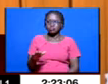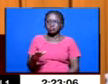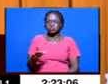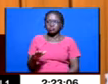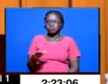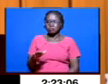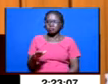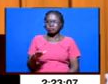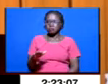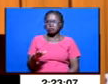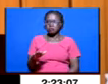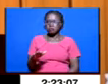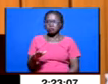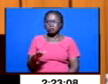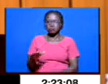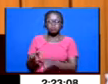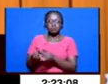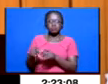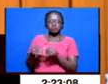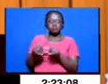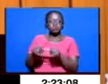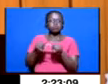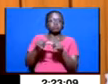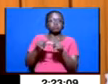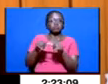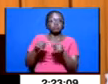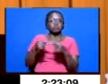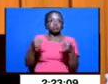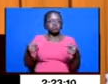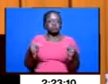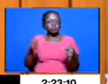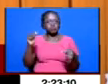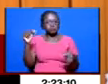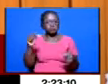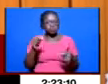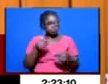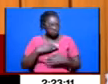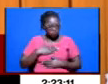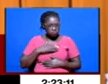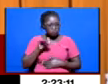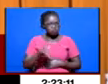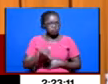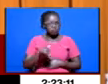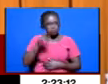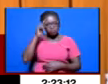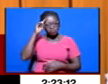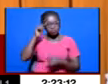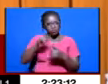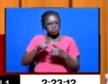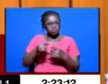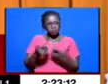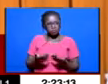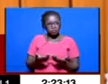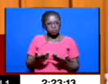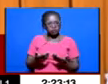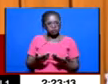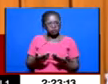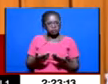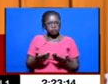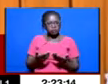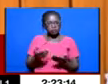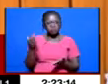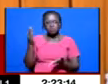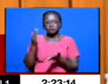2-year JA went to hold that, contrary to the AG's submission that the intention of the popular initiative was to curb